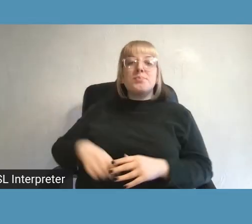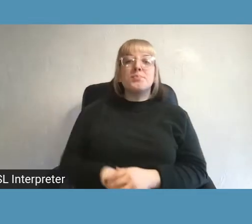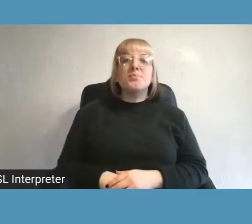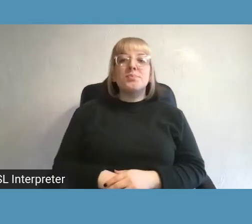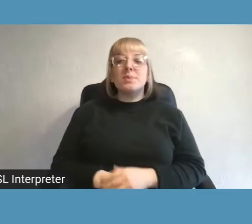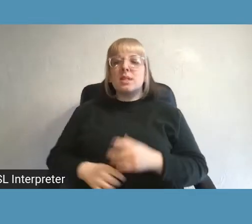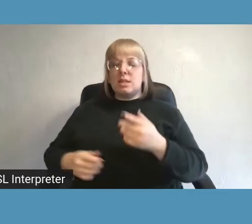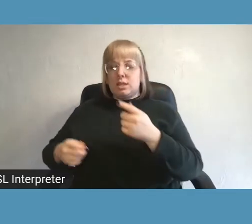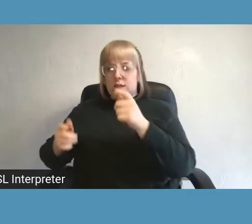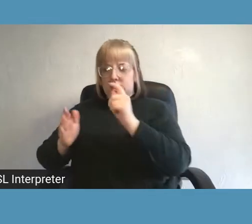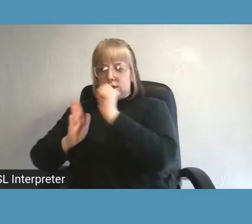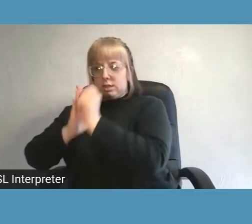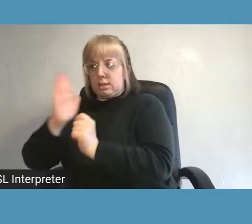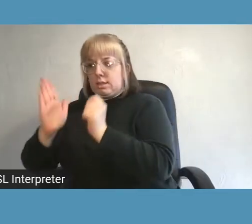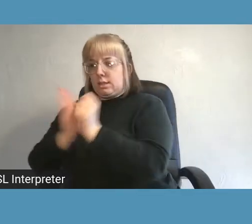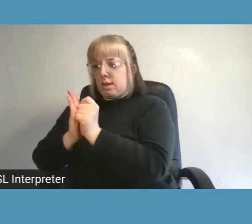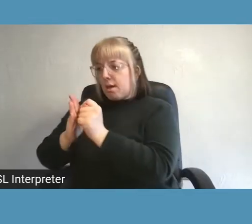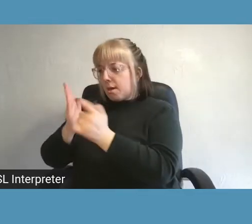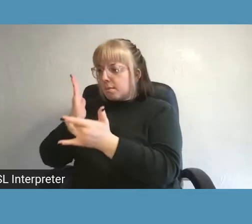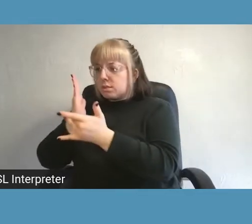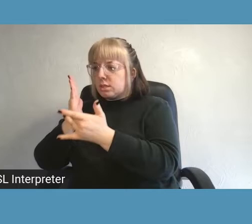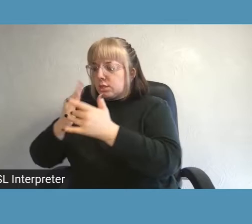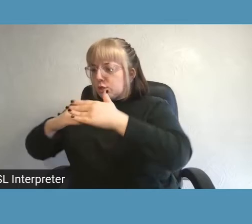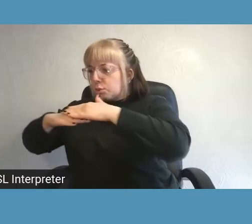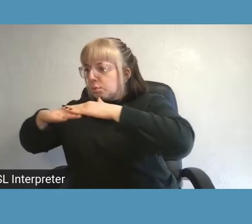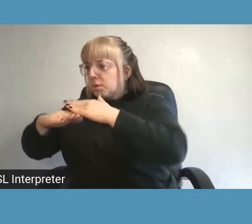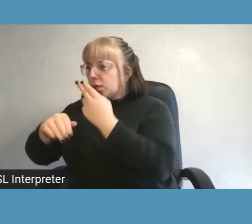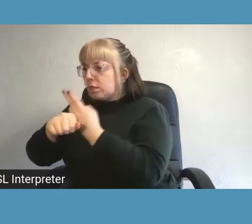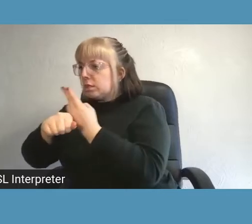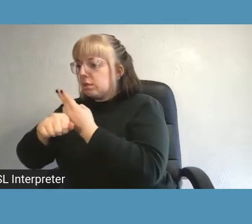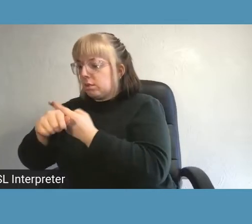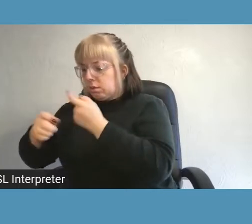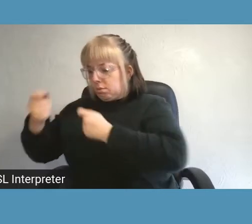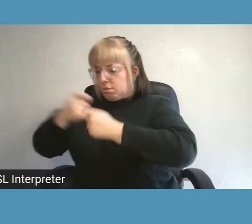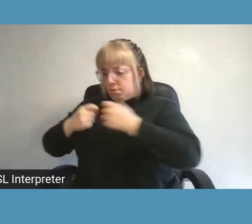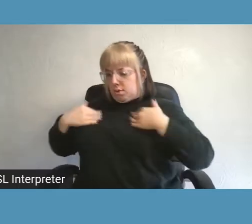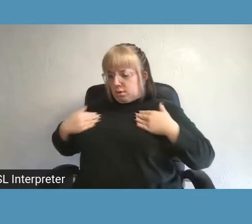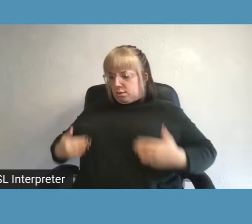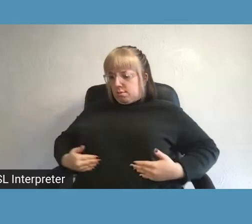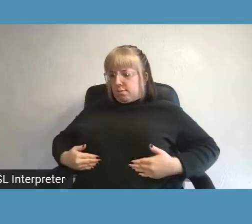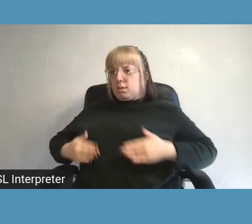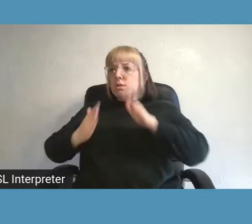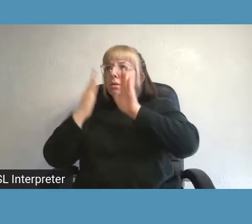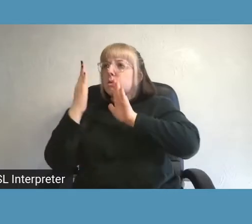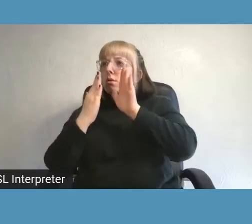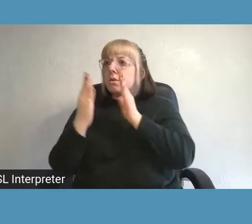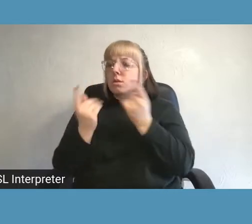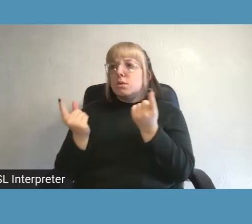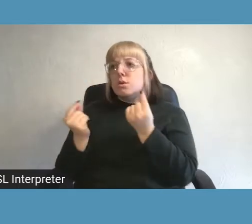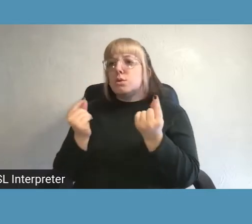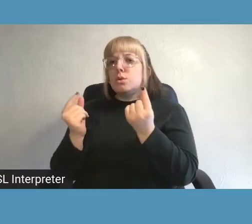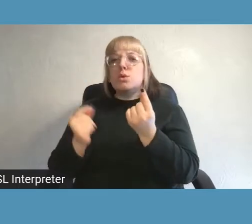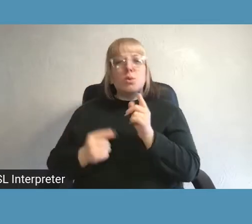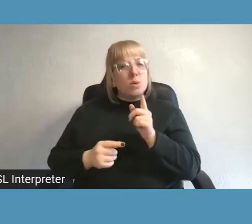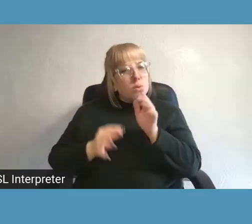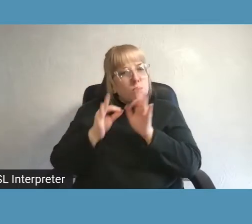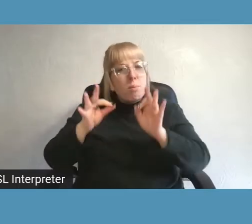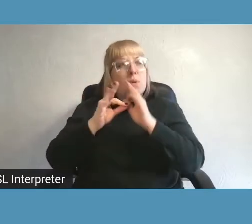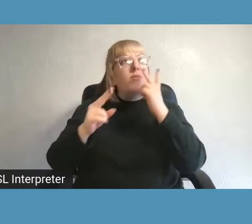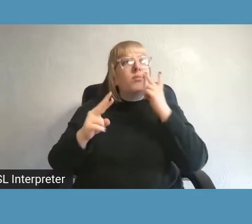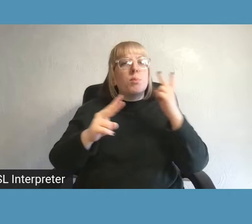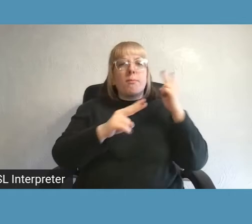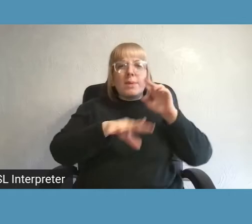our physical sense of place, it is important to reflect on the land we each occupy and honor the Indigenous people who have called it